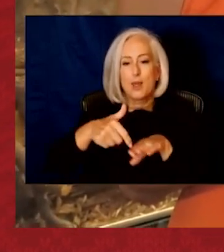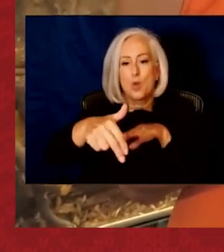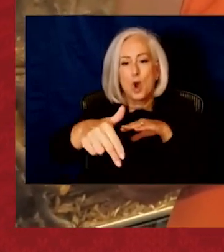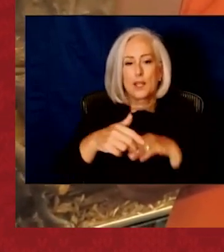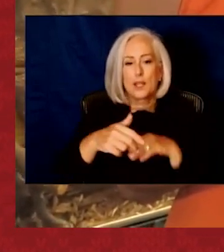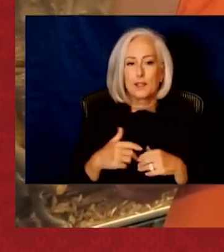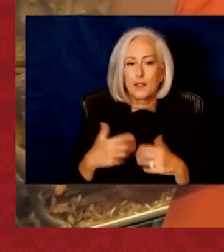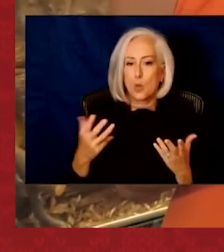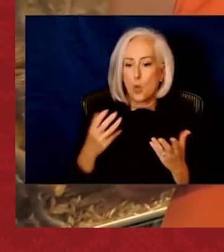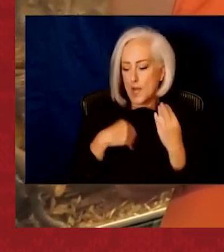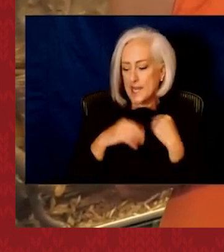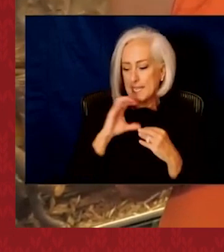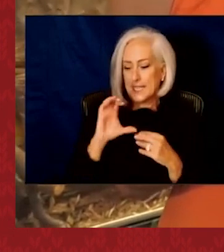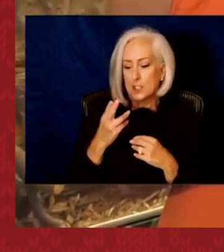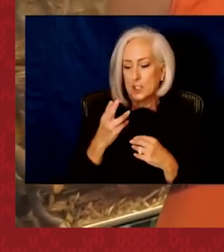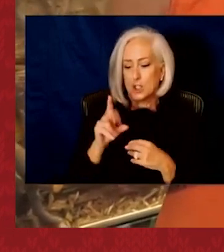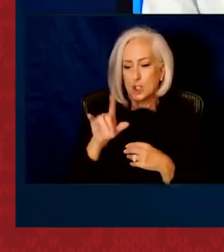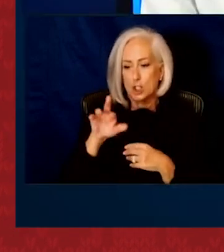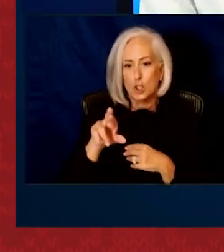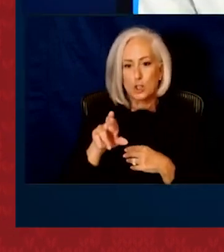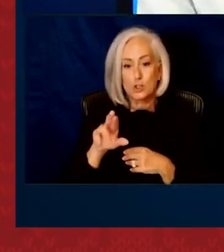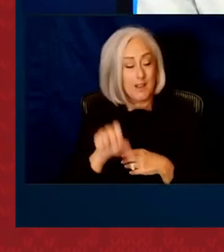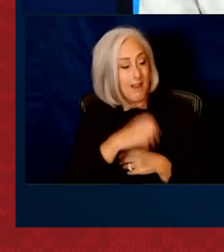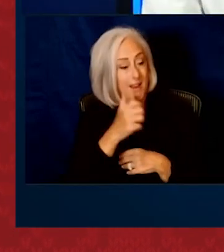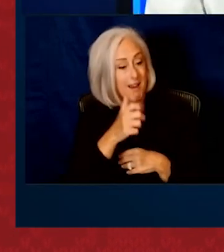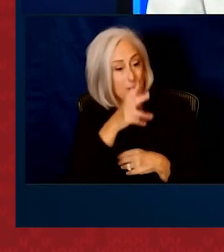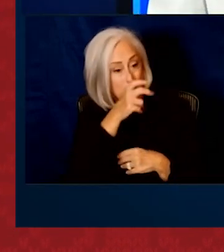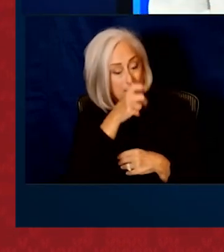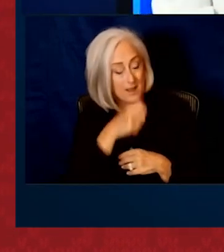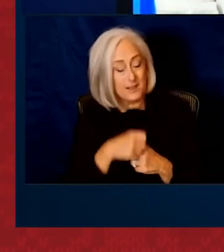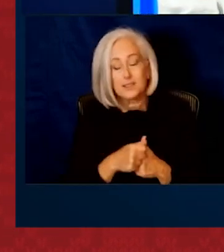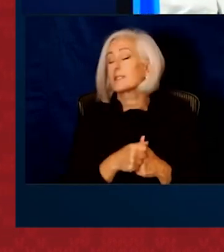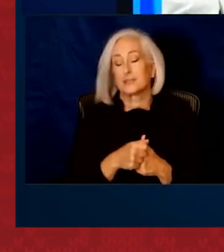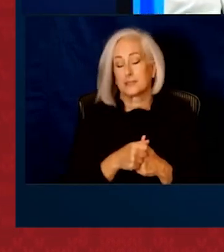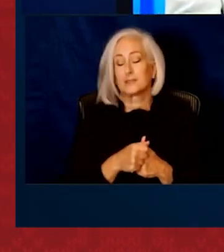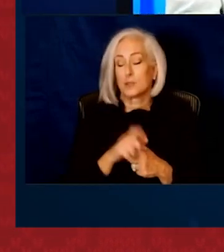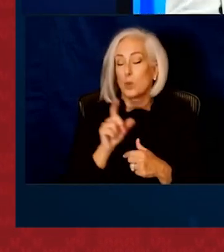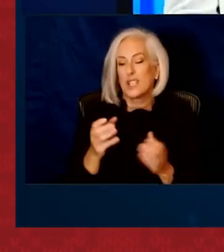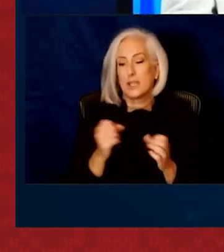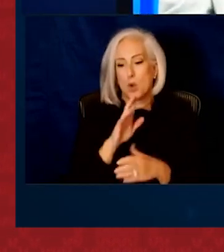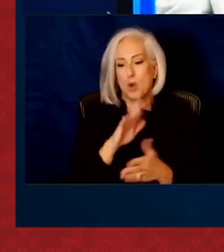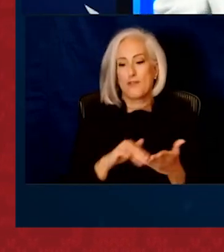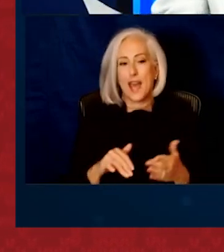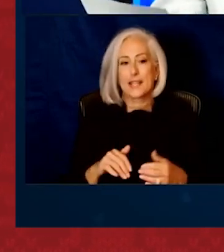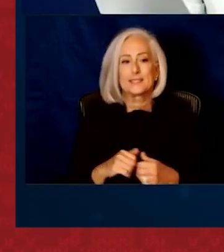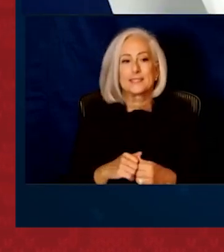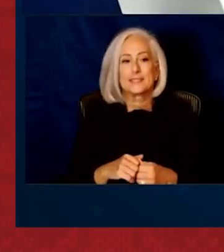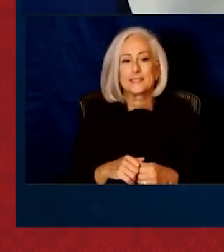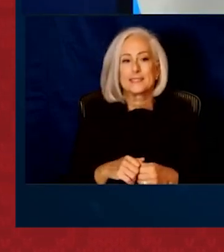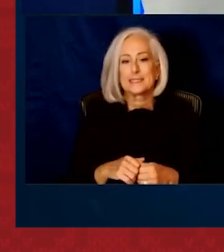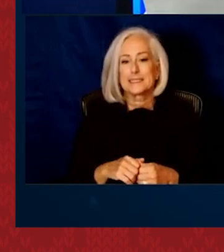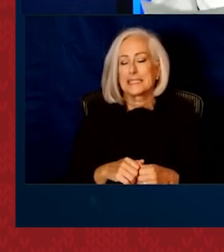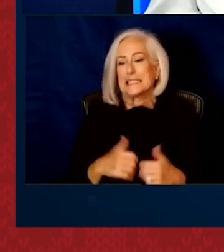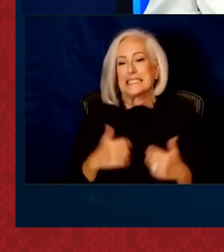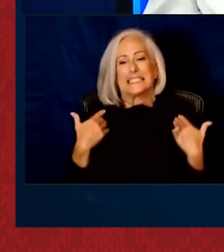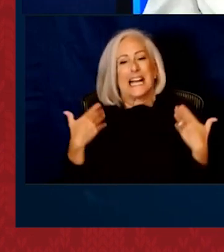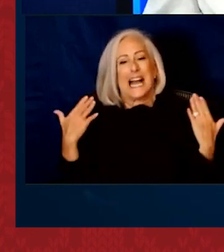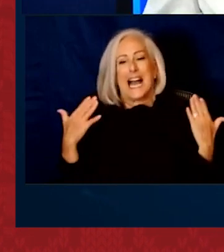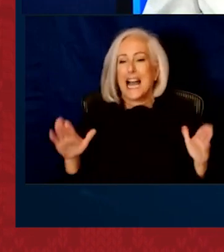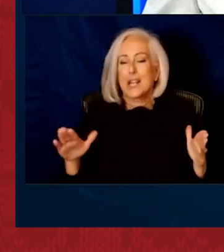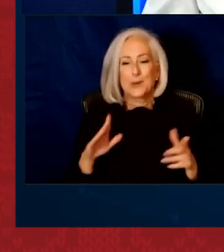Other insects. So, We need more of those other insects. but- That's what I think. But I don't know. I don't know